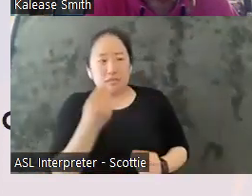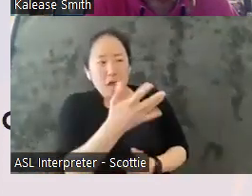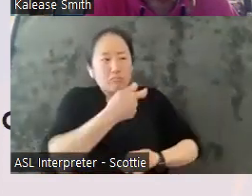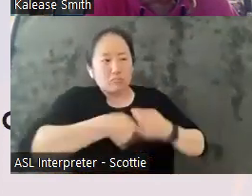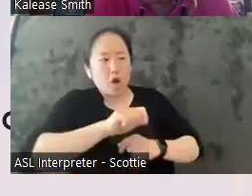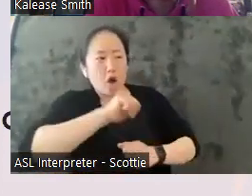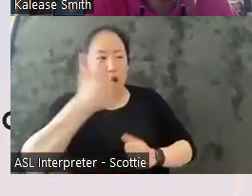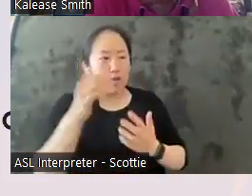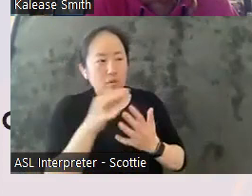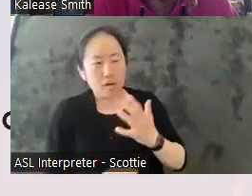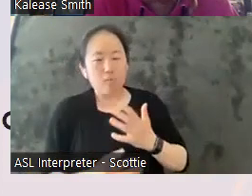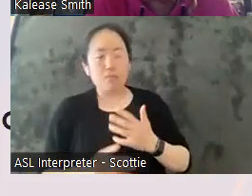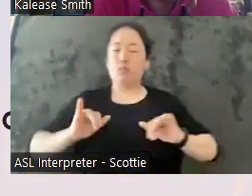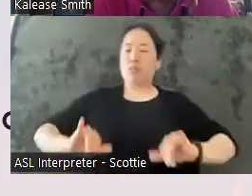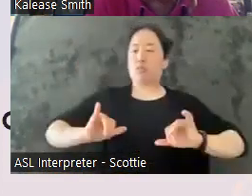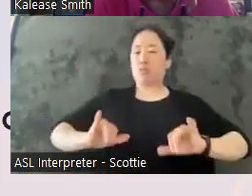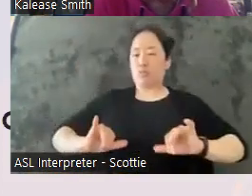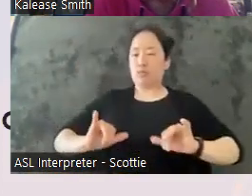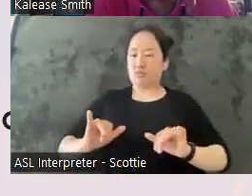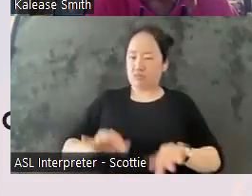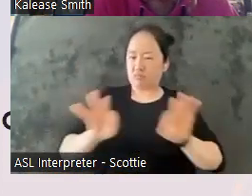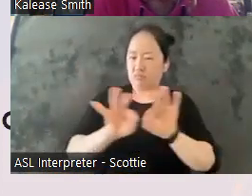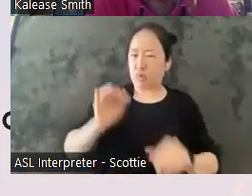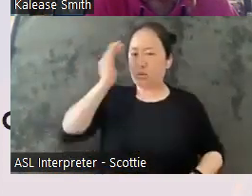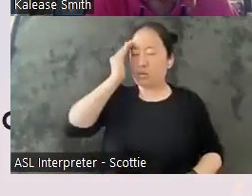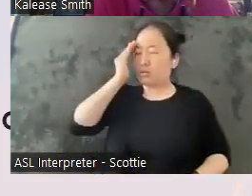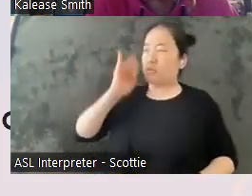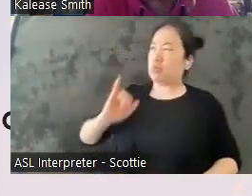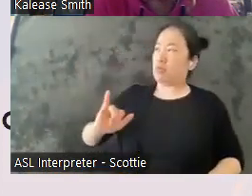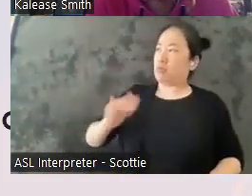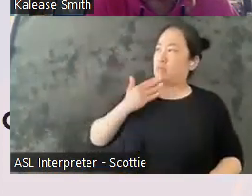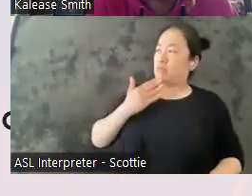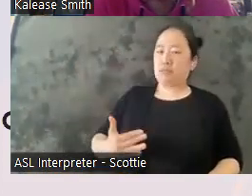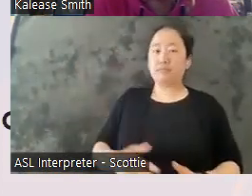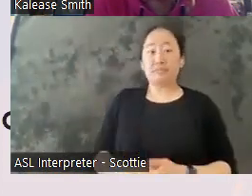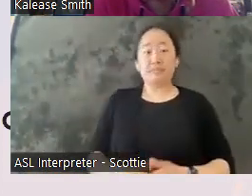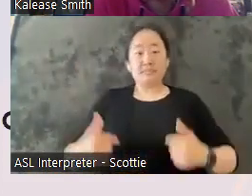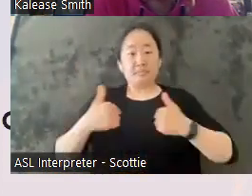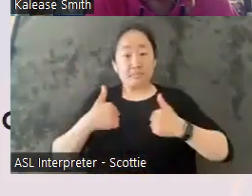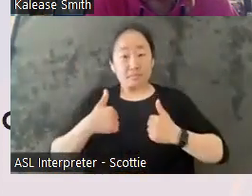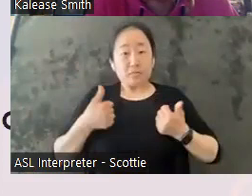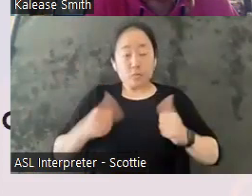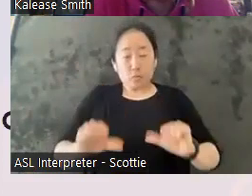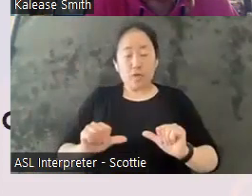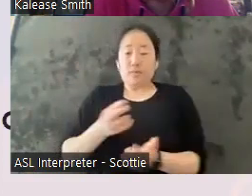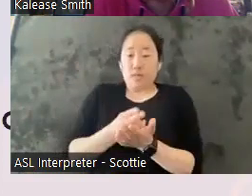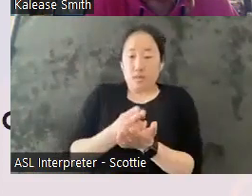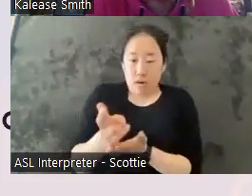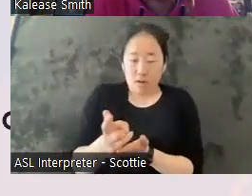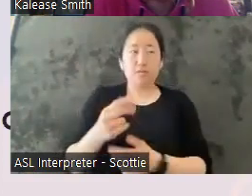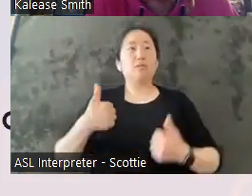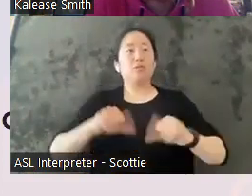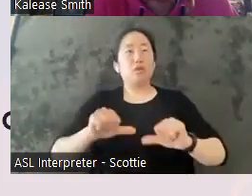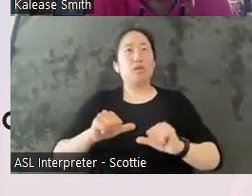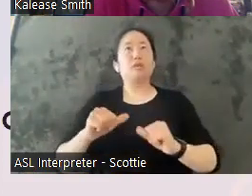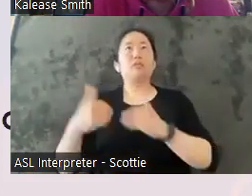So I think that's very important to be aware of, kind of me trying to be honest and accountable to some of the harm that